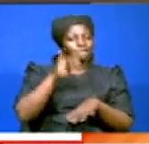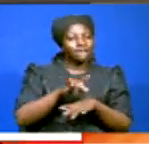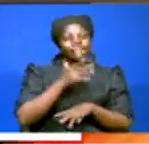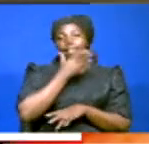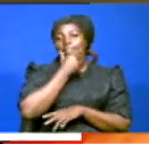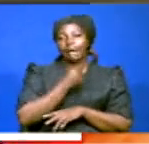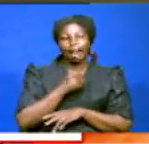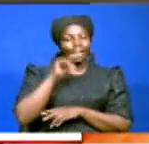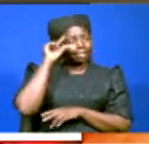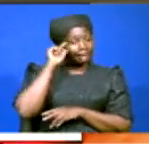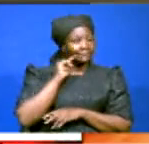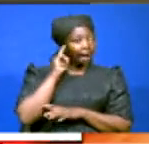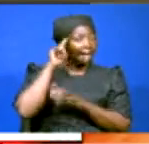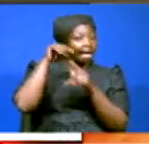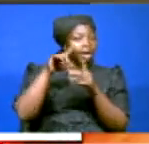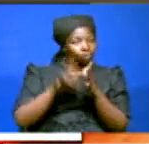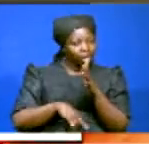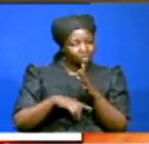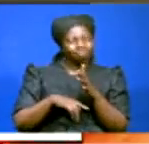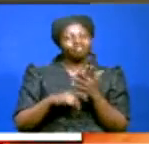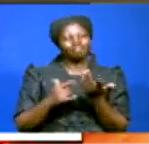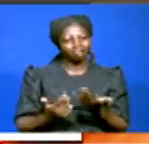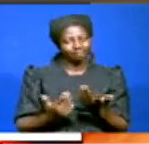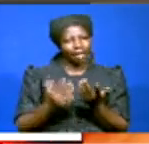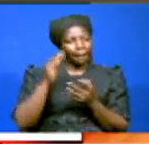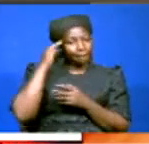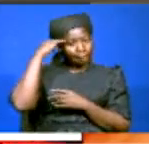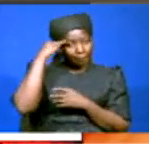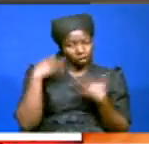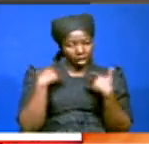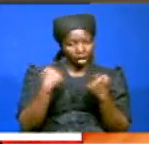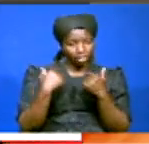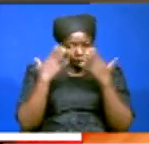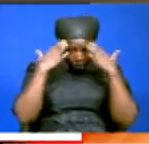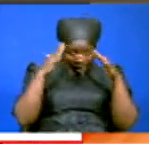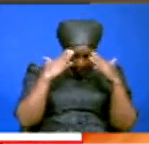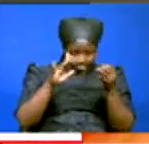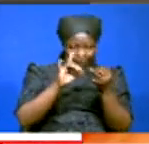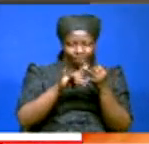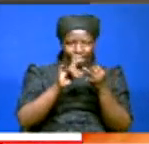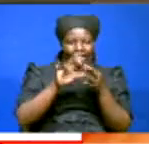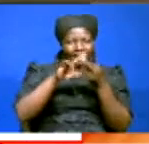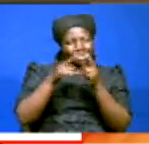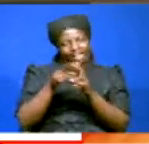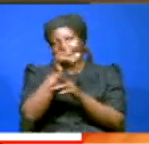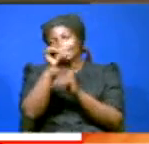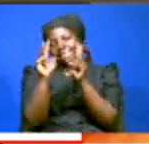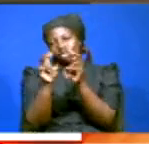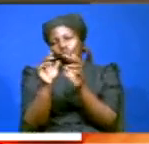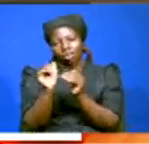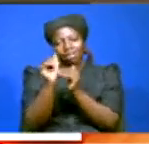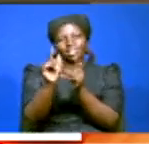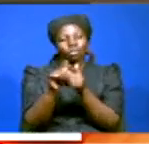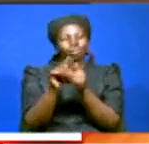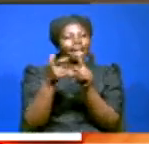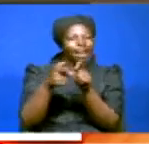set to be targeted by this association include mental health awareness and related issues that lead to increase in domestic